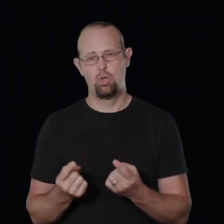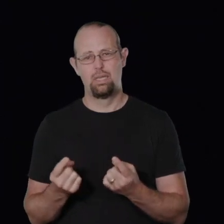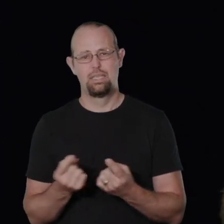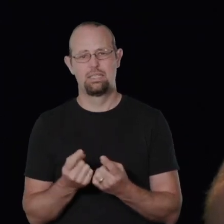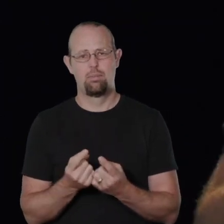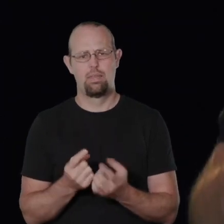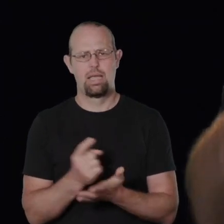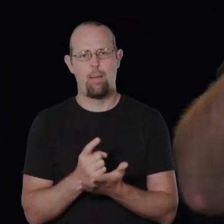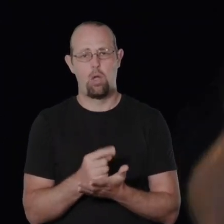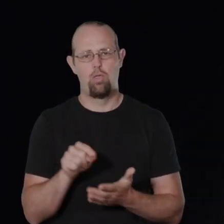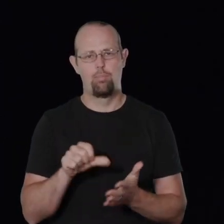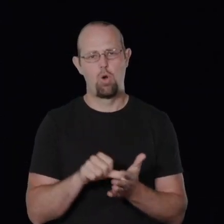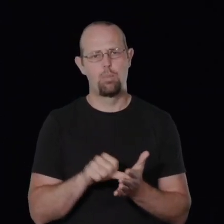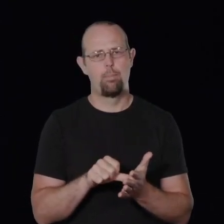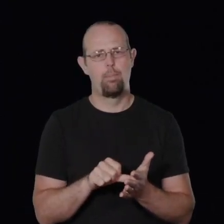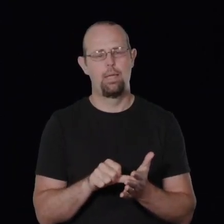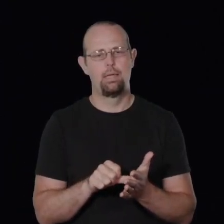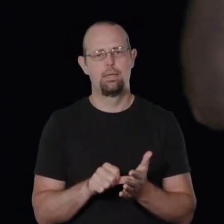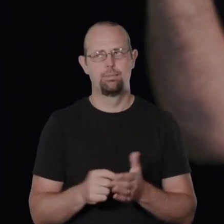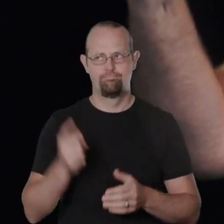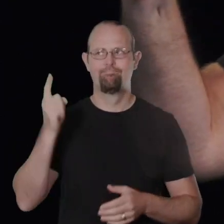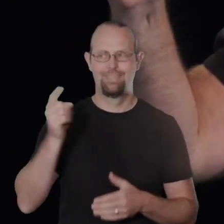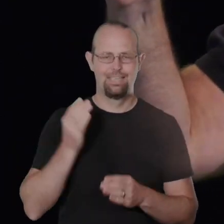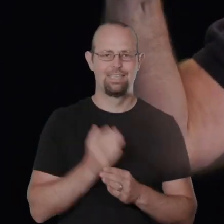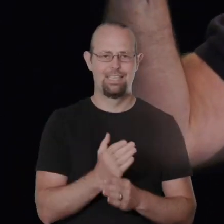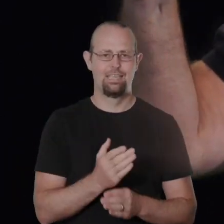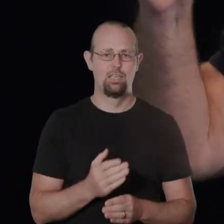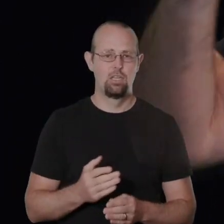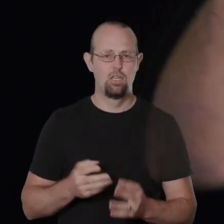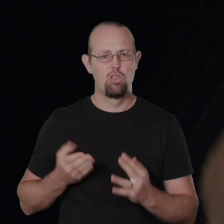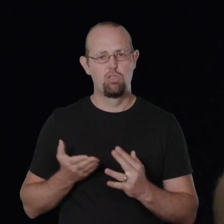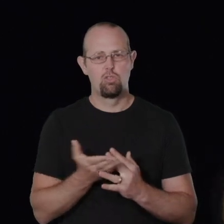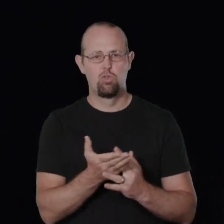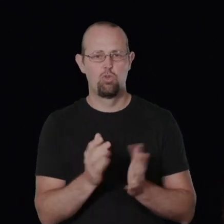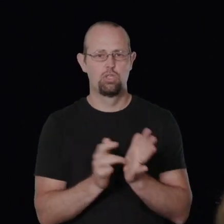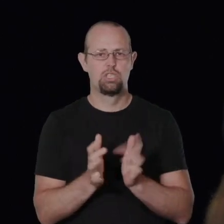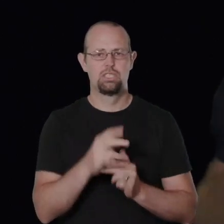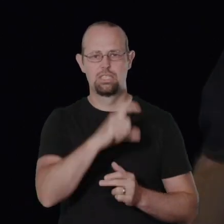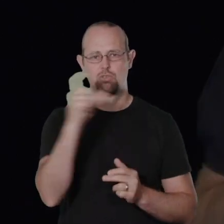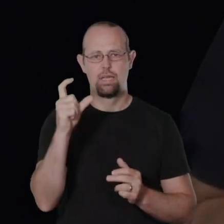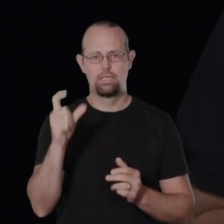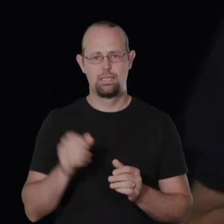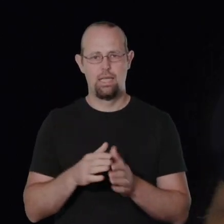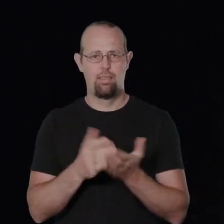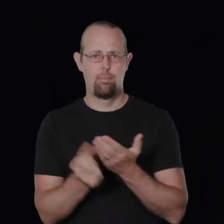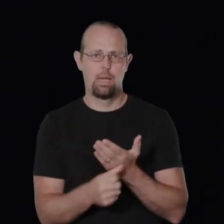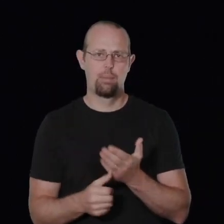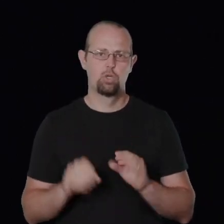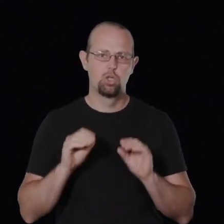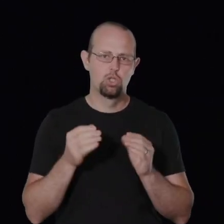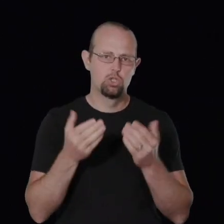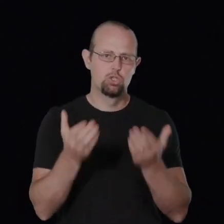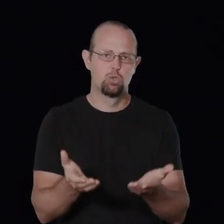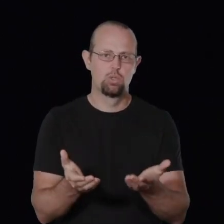a promise that he would do something about it and get us back on track. And he did that through his son, Jesus Christ.